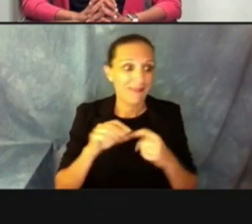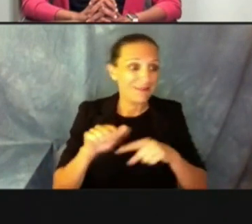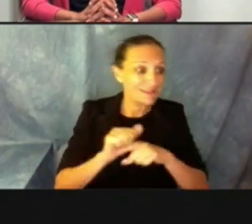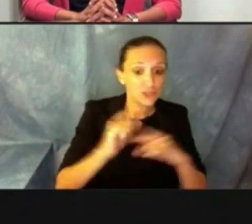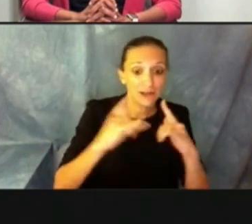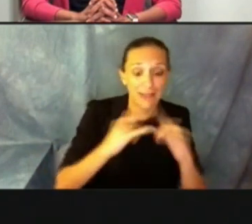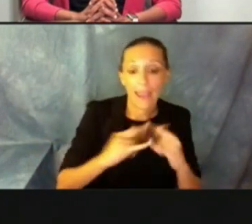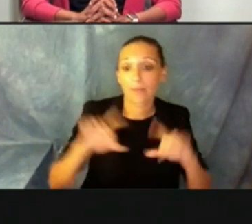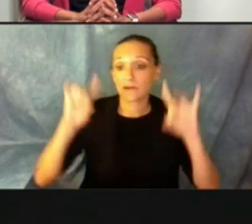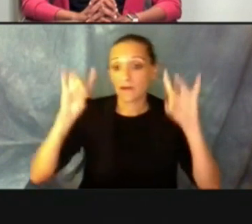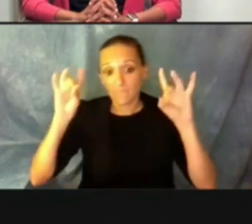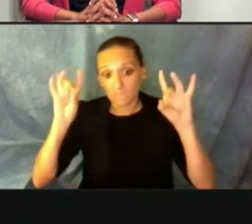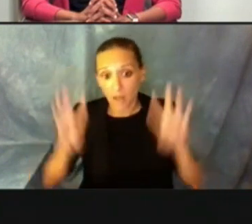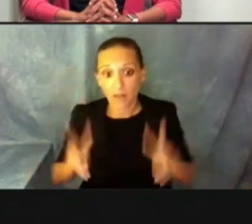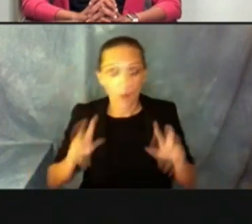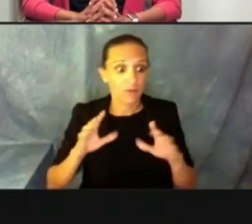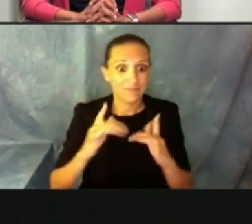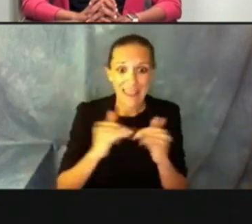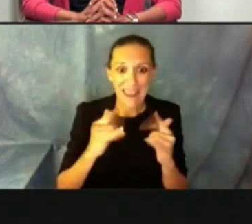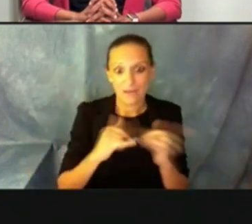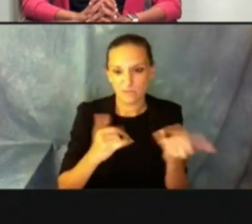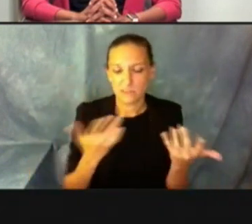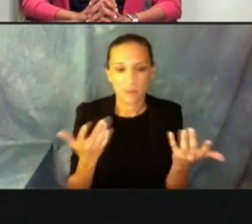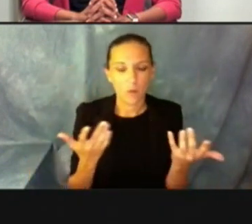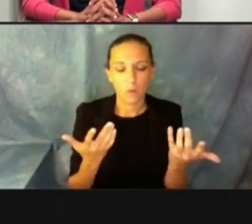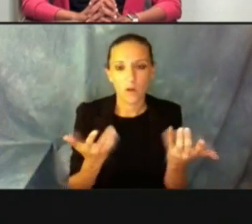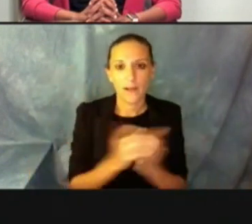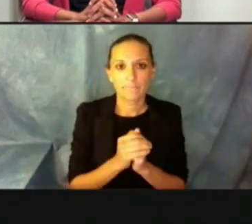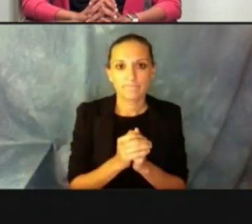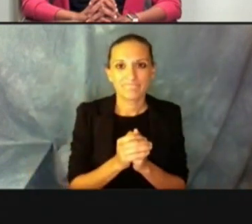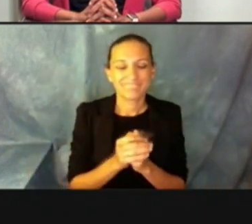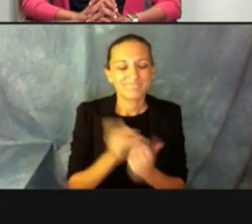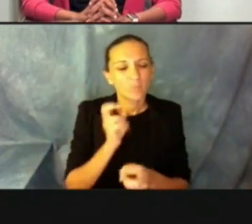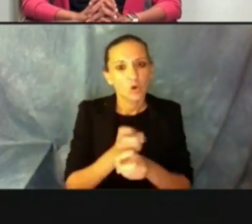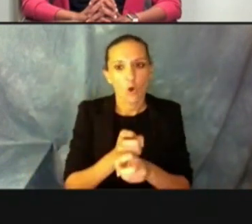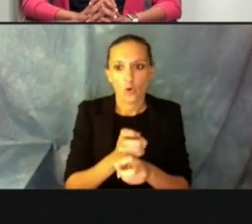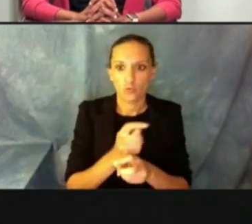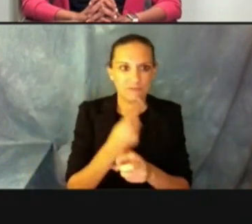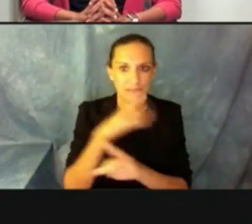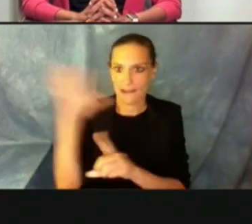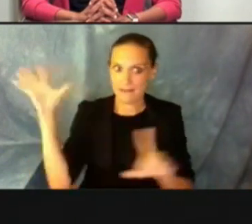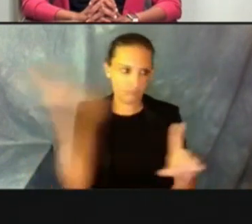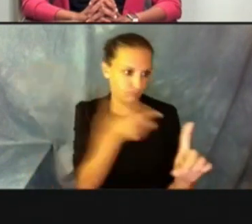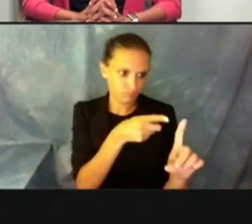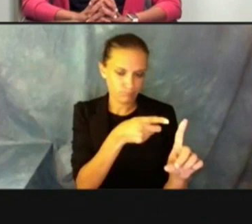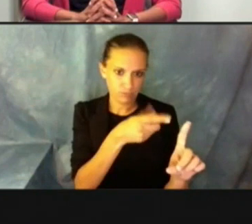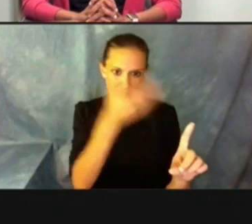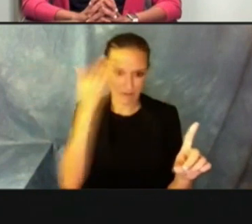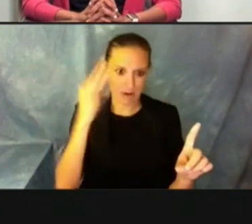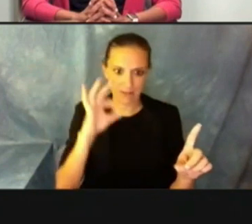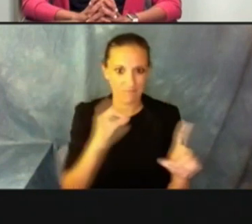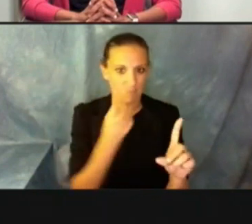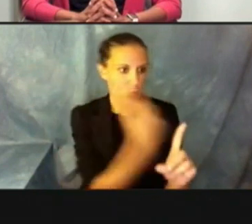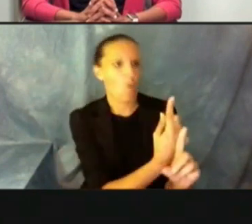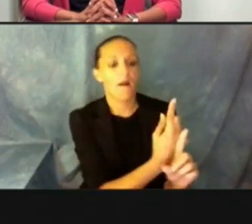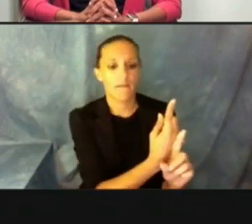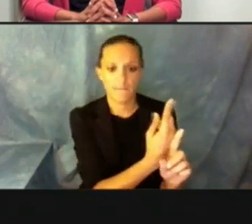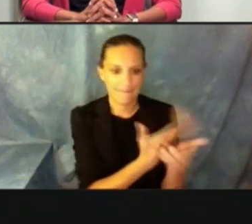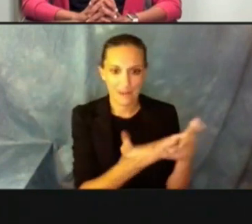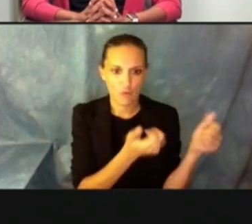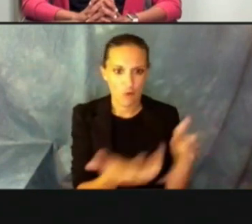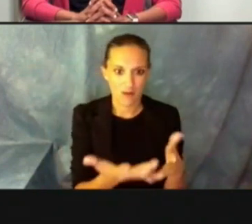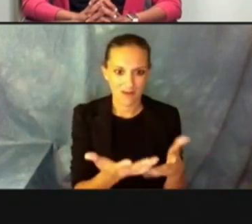camps. So it's hard to say that it's all because of any one thing, but it's